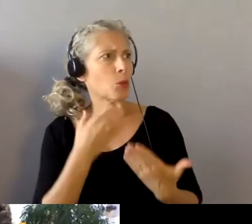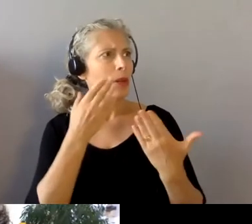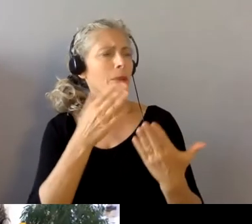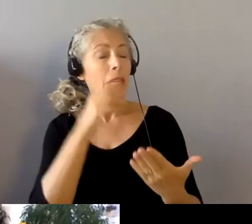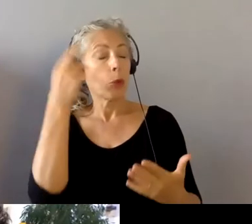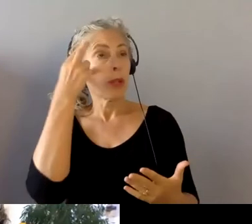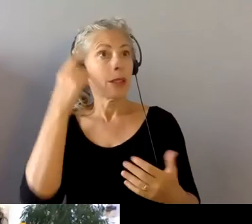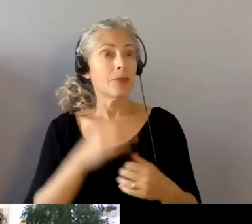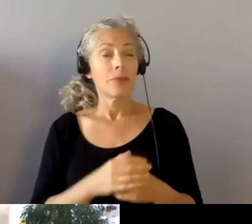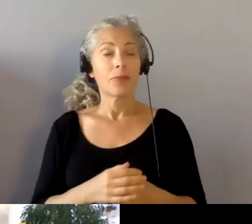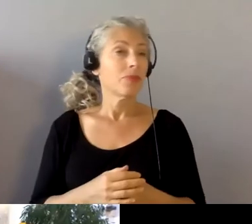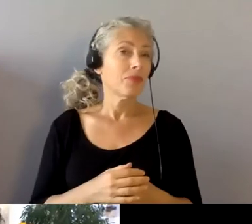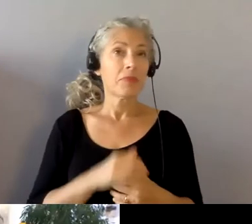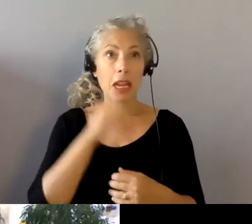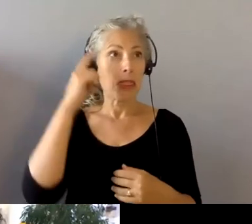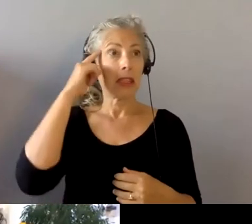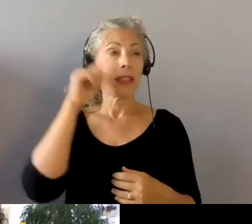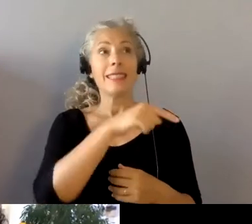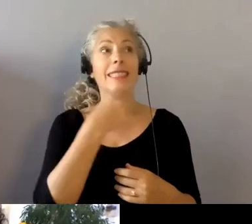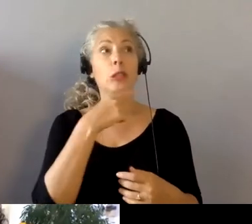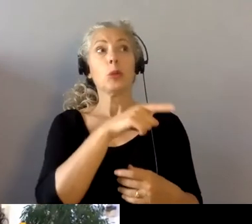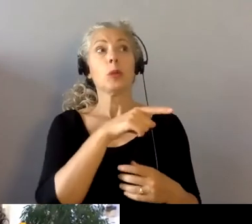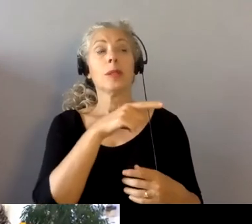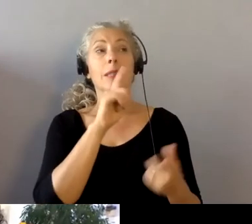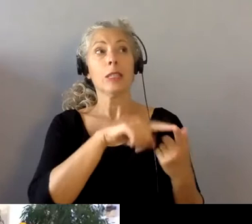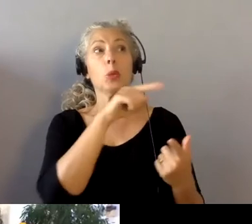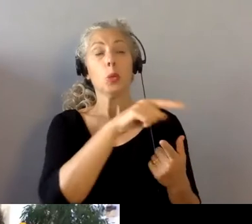up, because I hadn't even thought of it until you mentioned it.